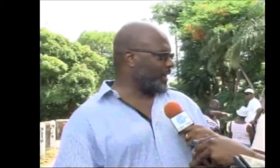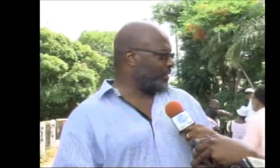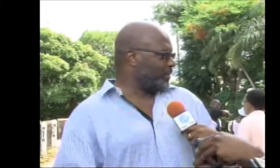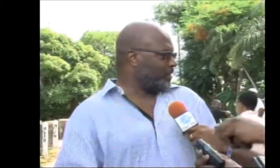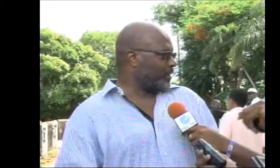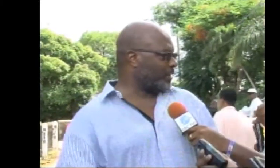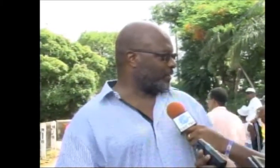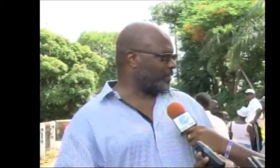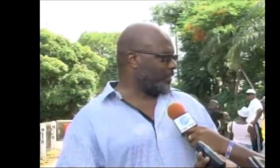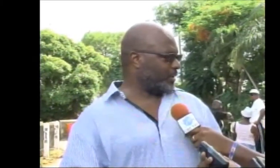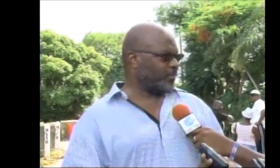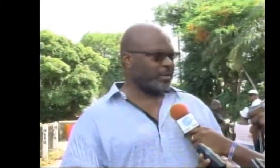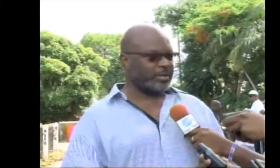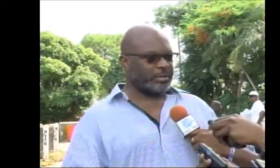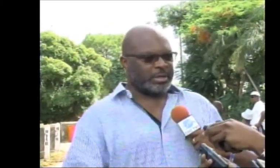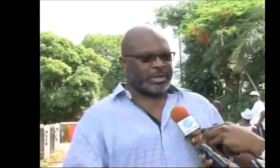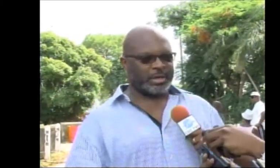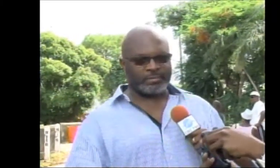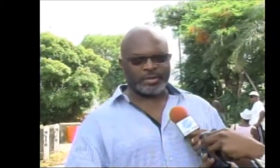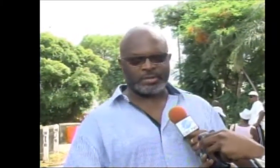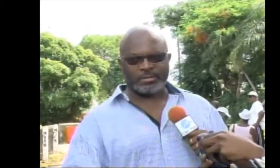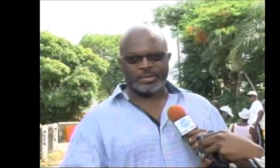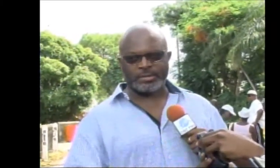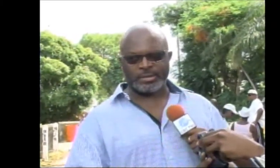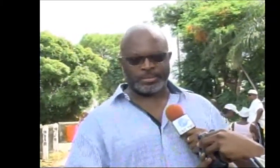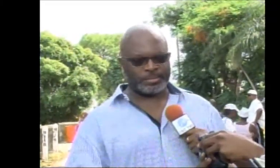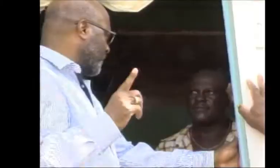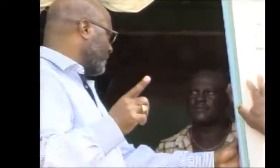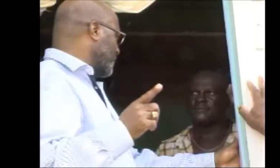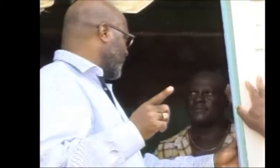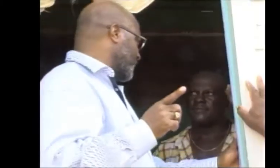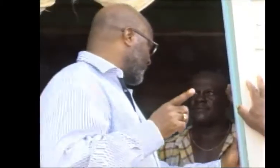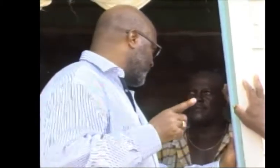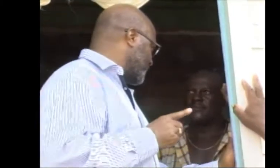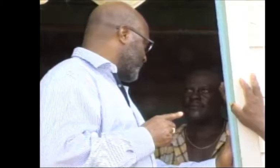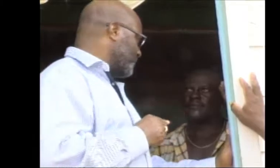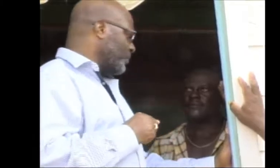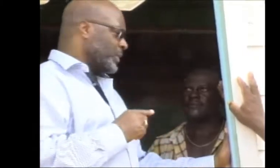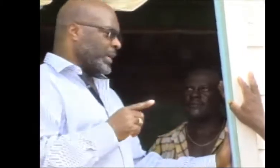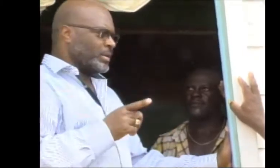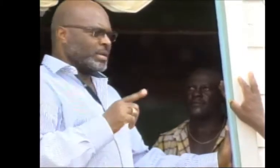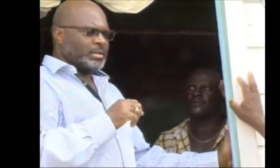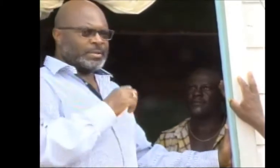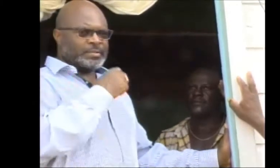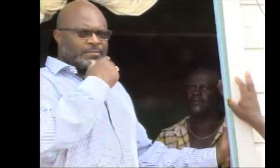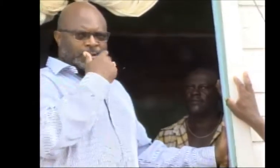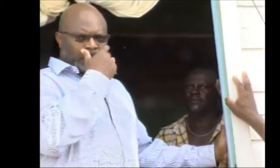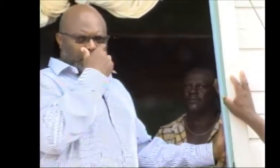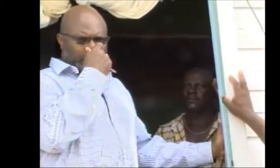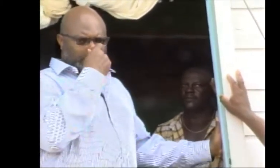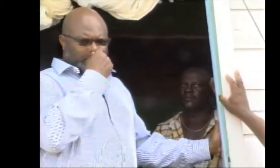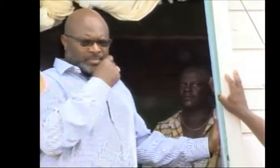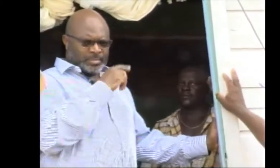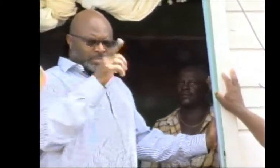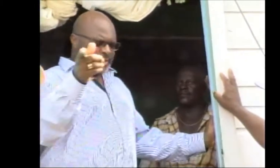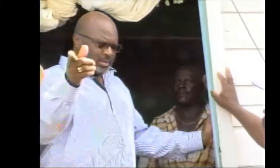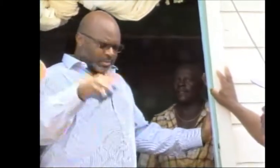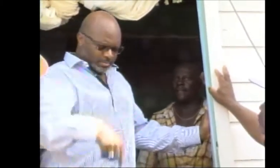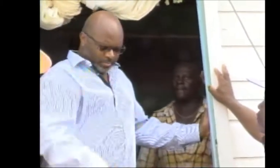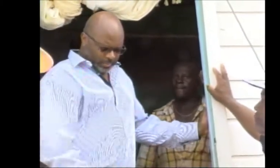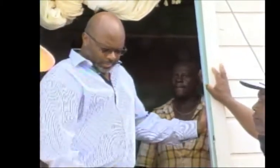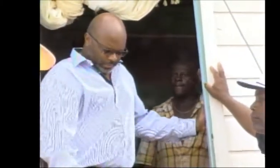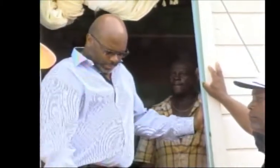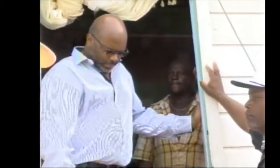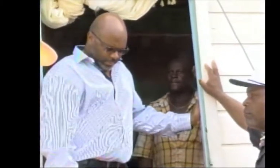newspapers being charged for littering? I've not seen it recently. Mr. Brathwaite was speaking as he visited the homes of several of the